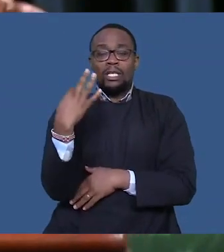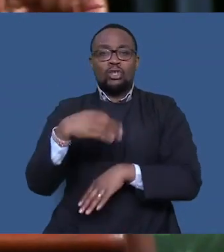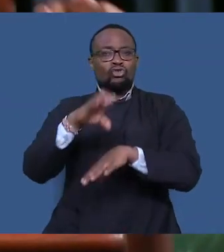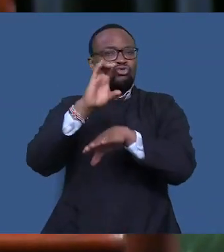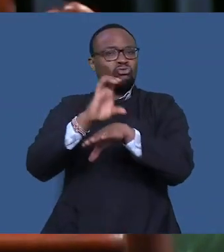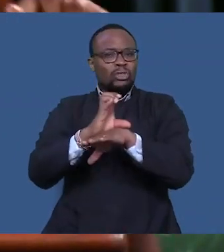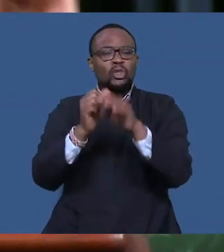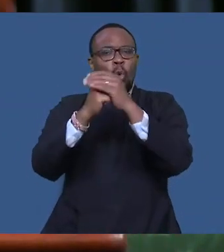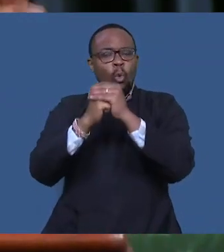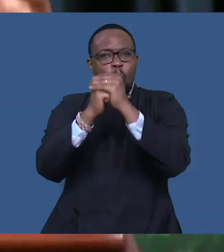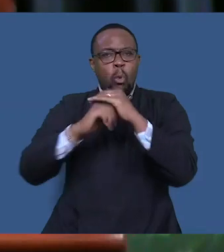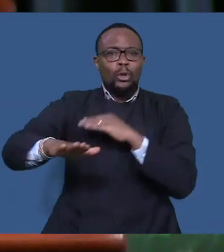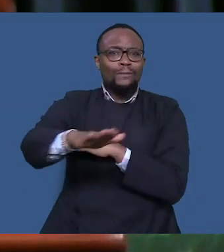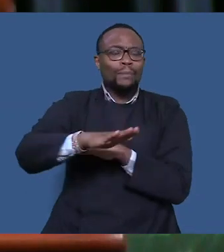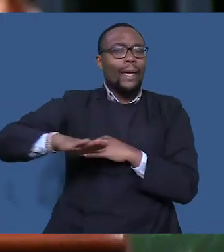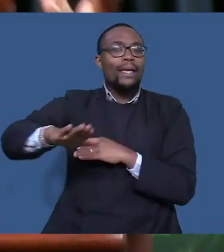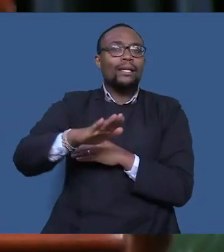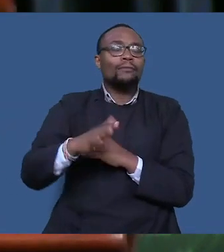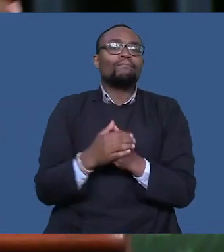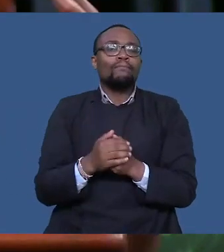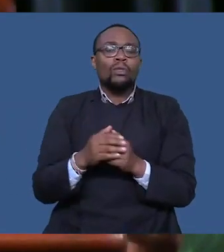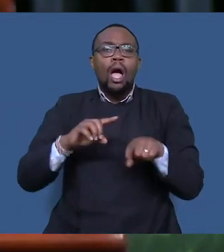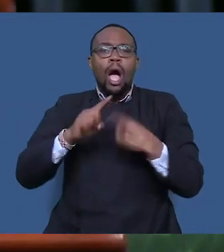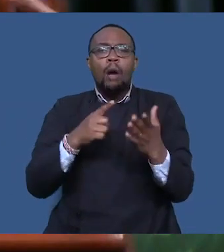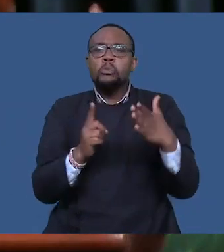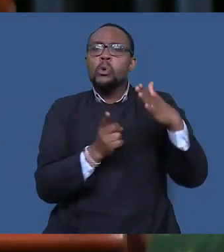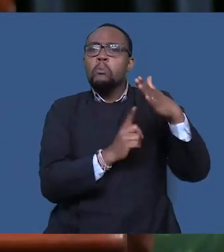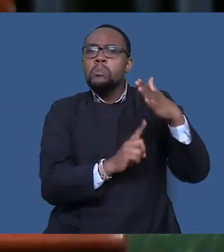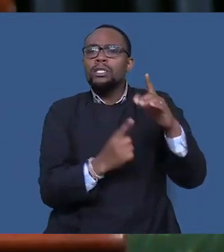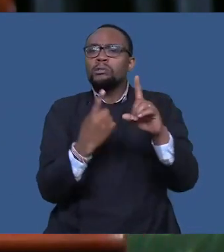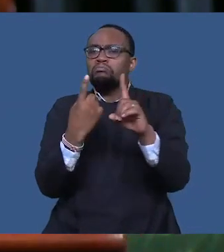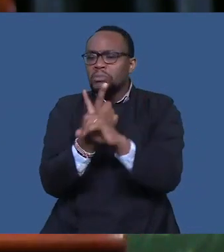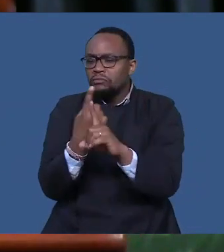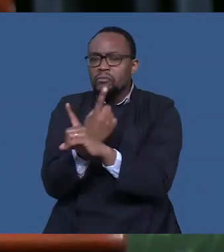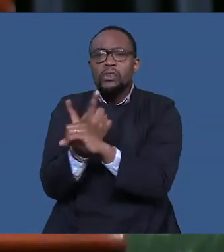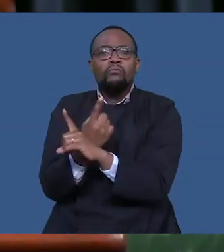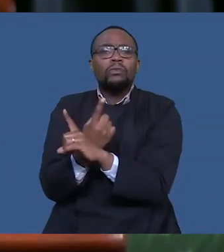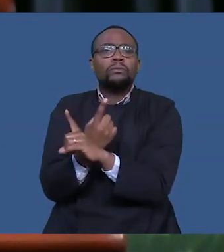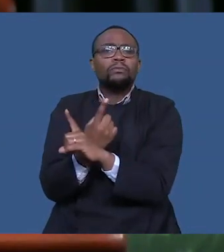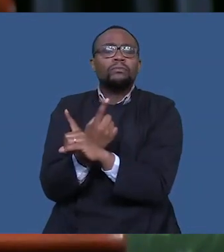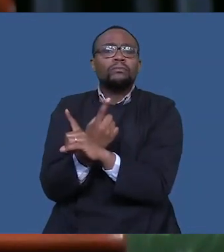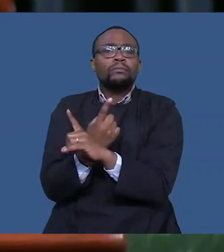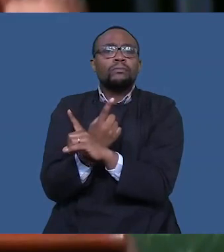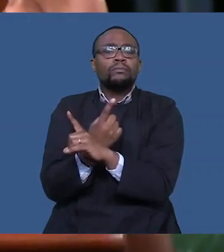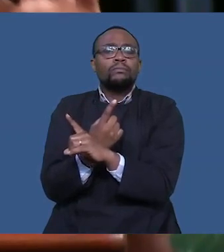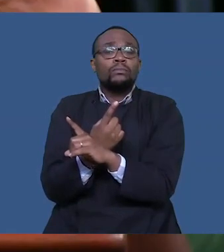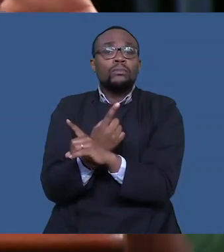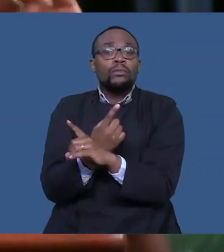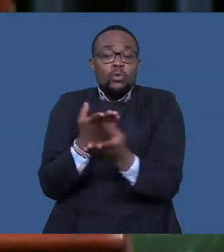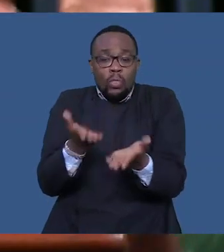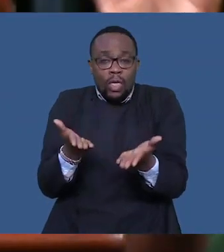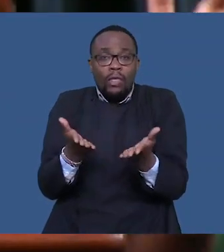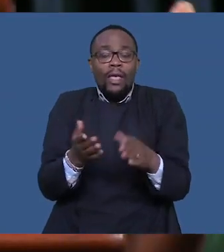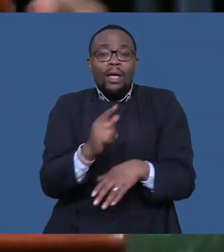was actually called. The mountain of religion deals with ministry, church and all that entails religion. So this is